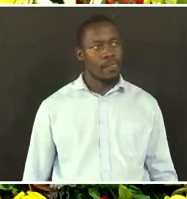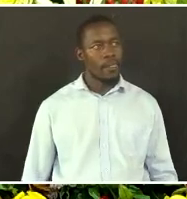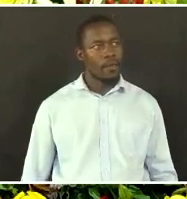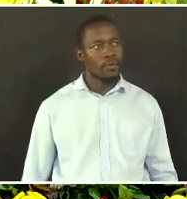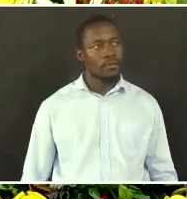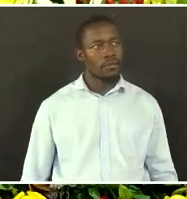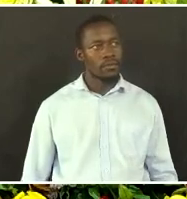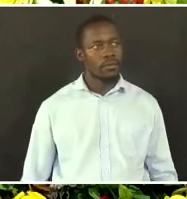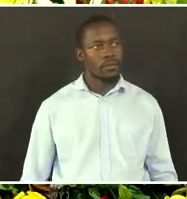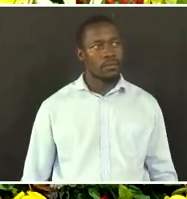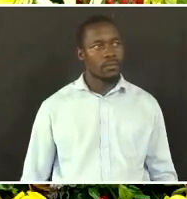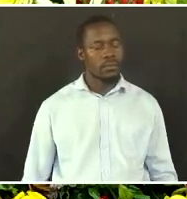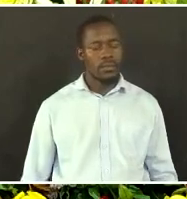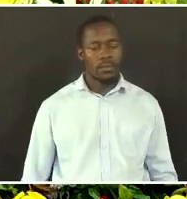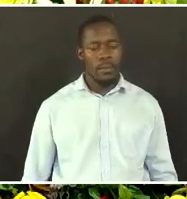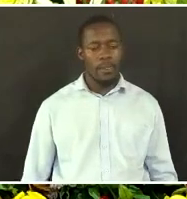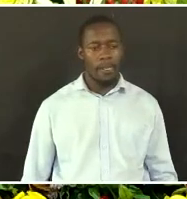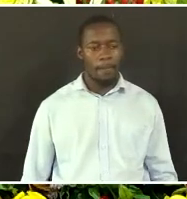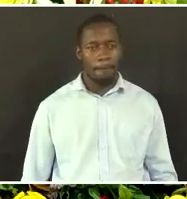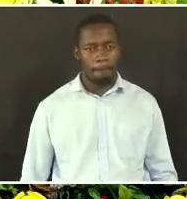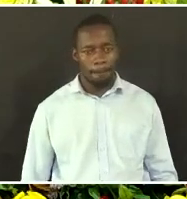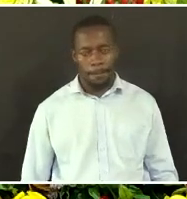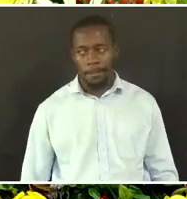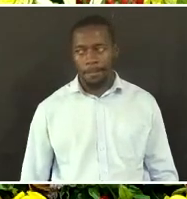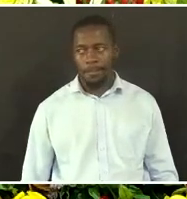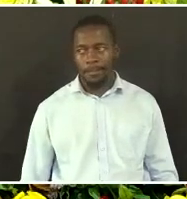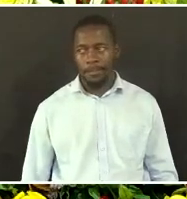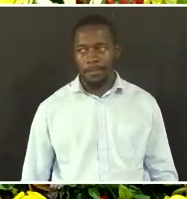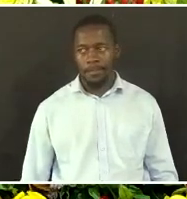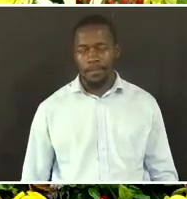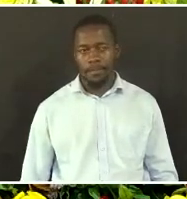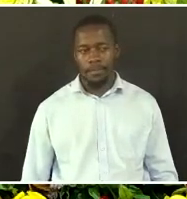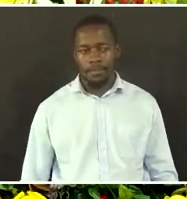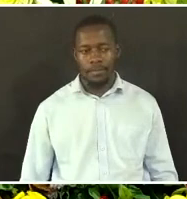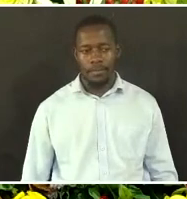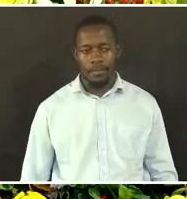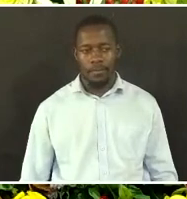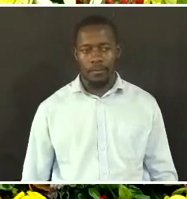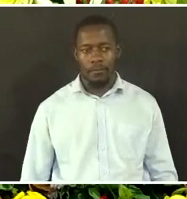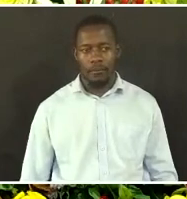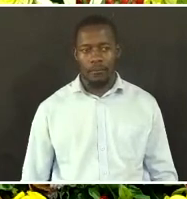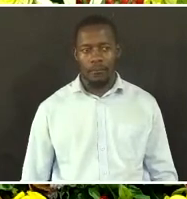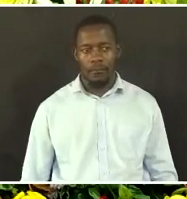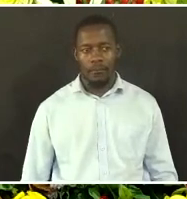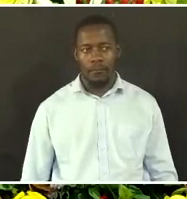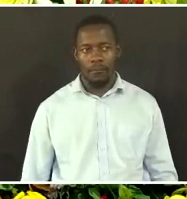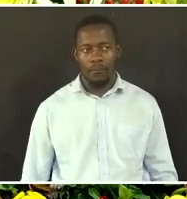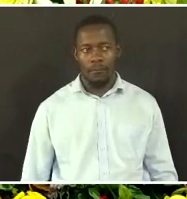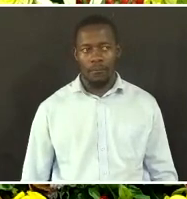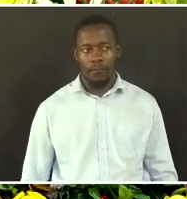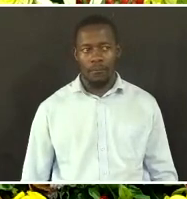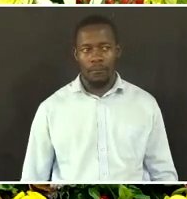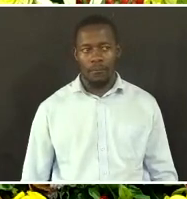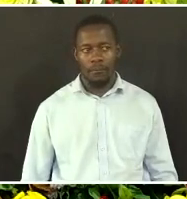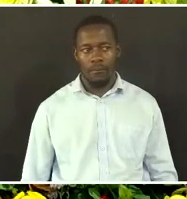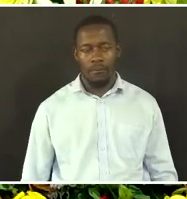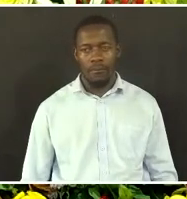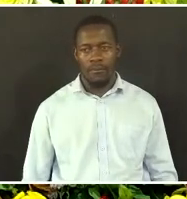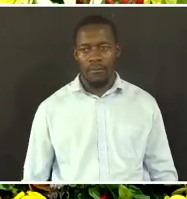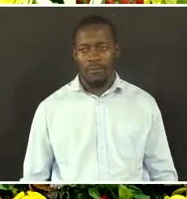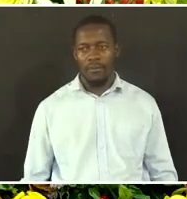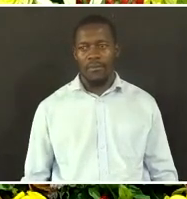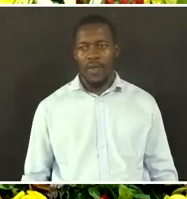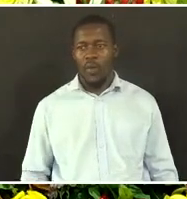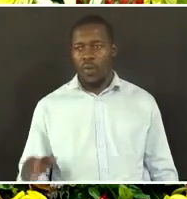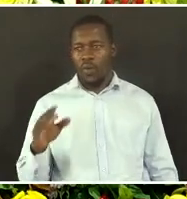then there is a comment from one of them, but the money can be paid for someone who does not need it. Elder